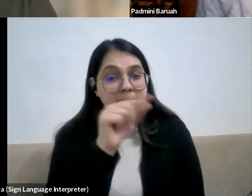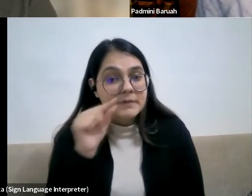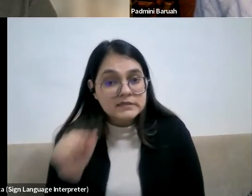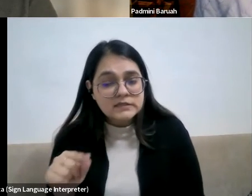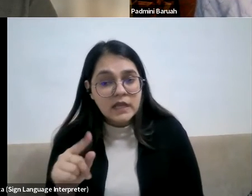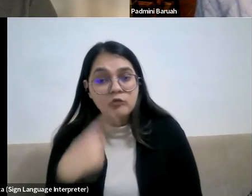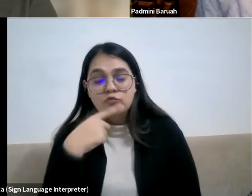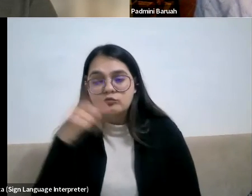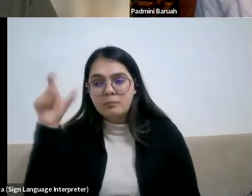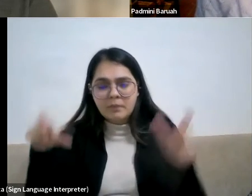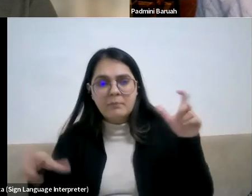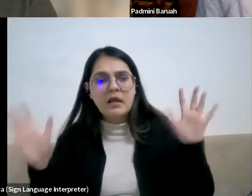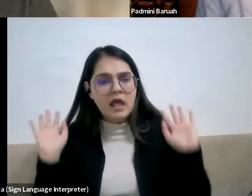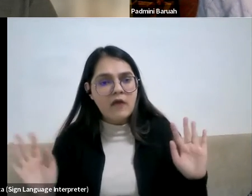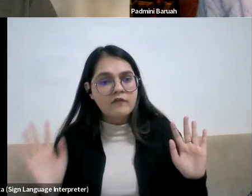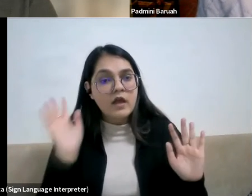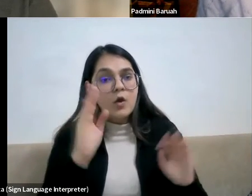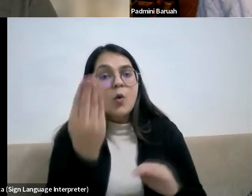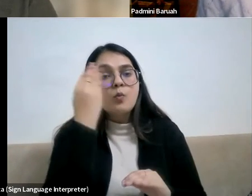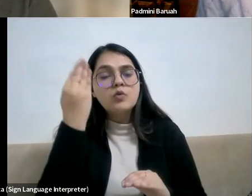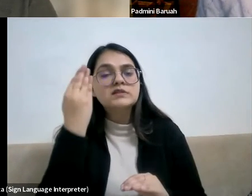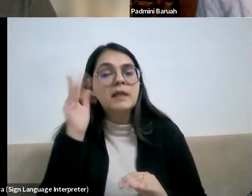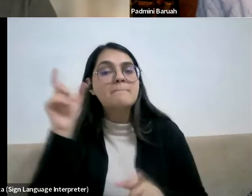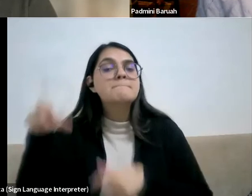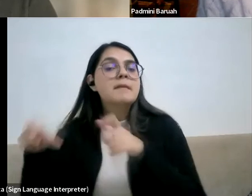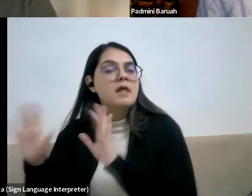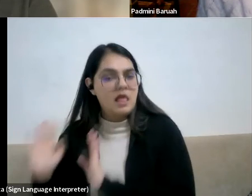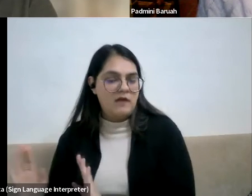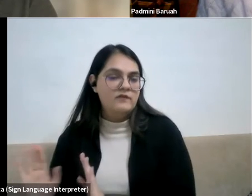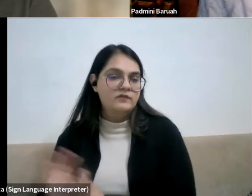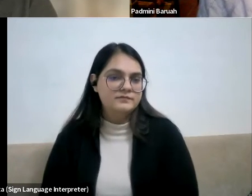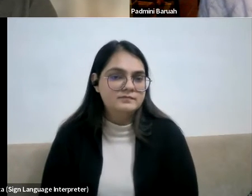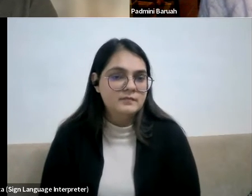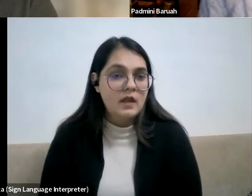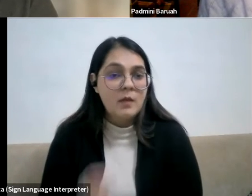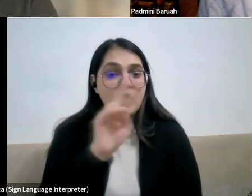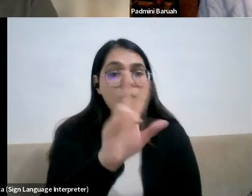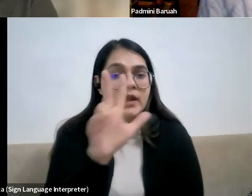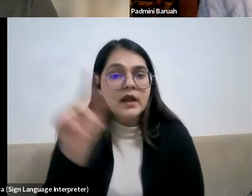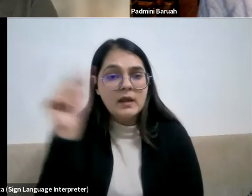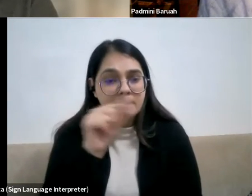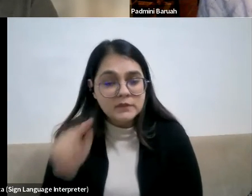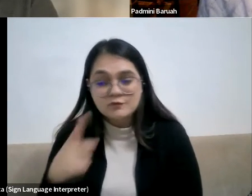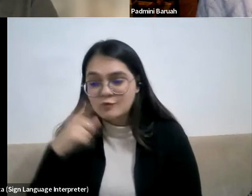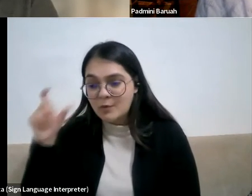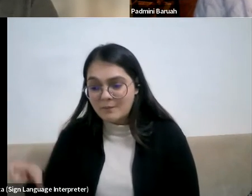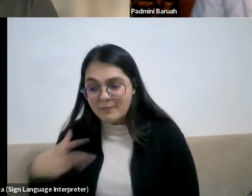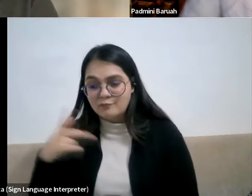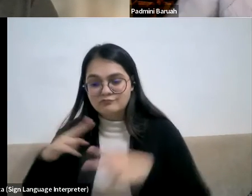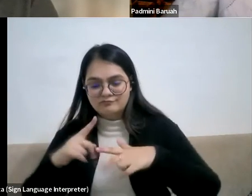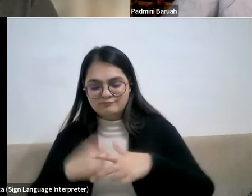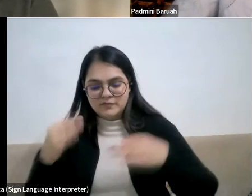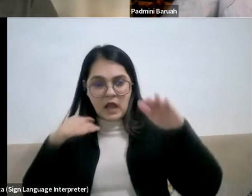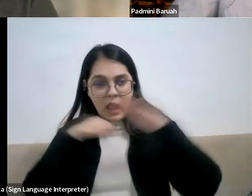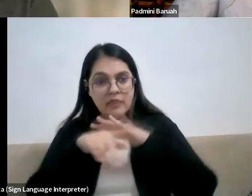cases involved Muslim litigants, and 28% of the litigants were Hindu.